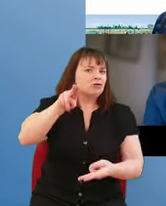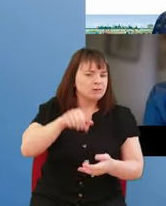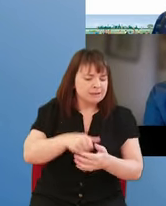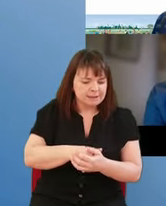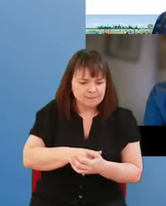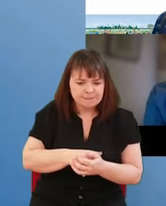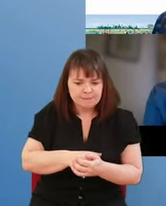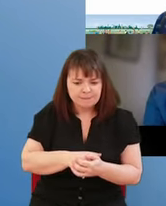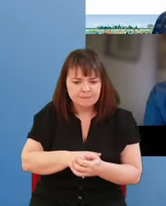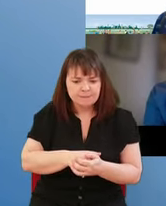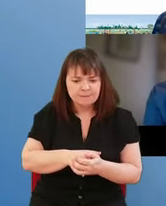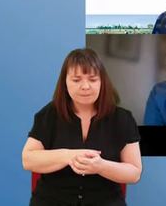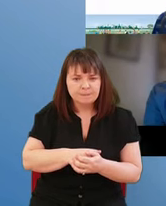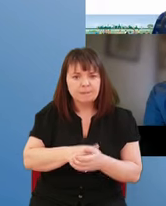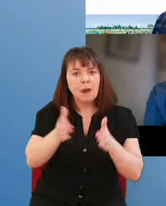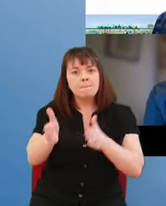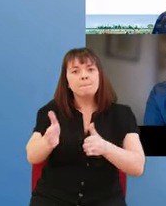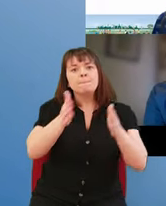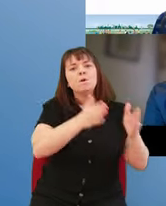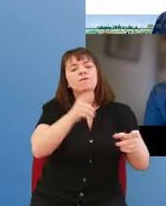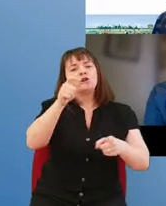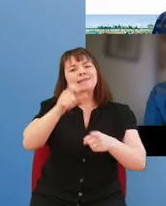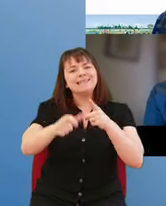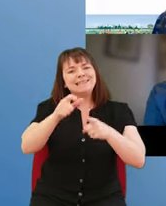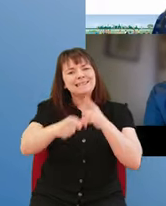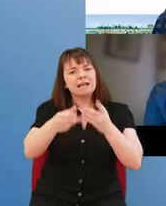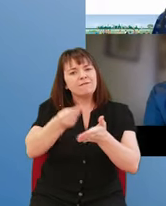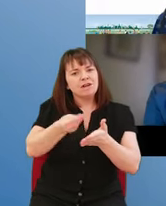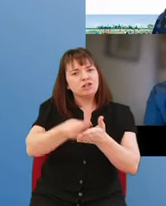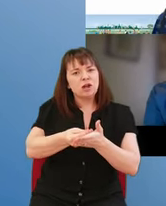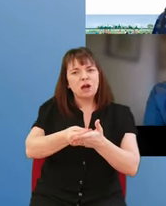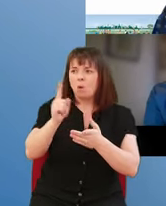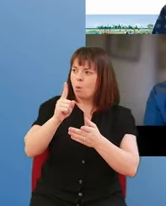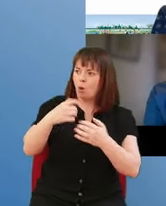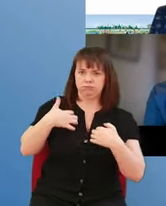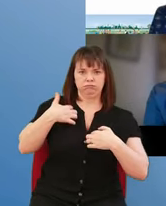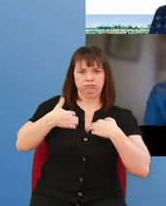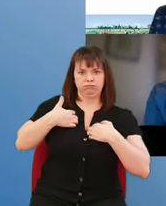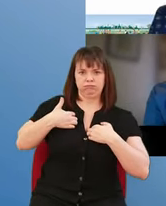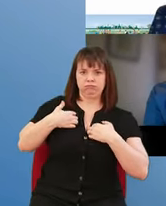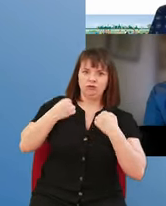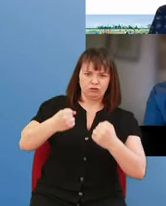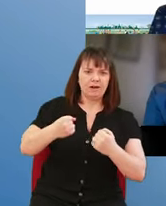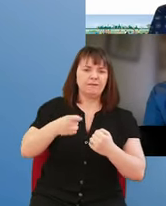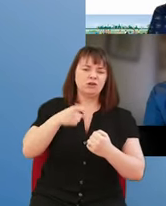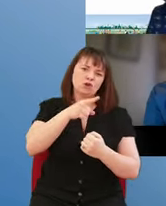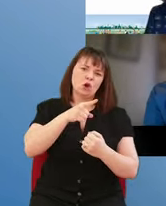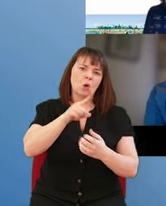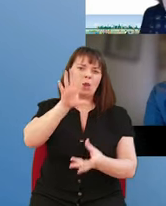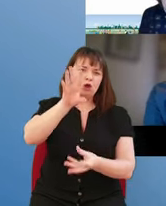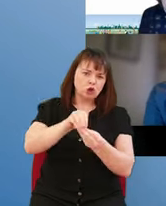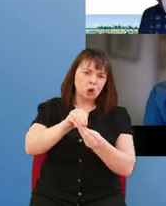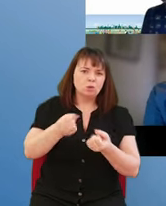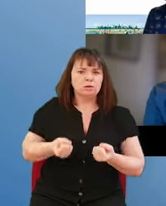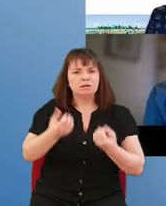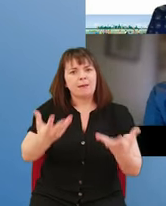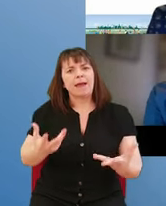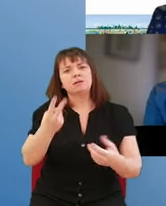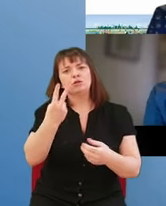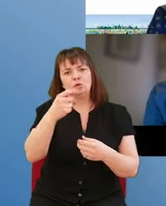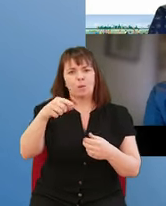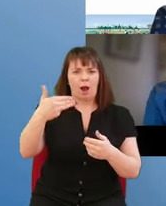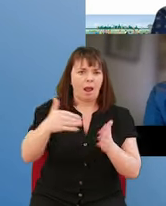of the areas attempting to mitigate this. Moving into other specific areas of funding, system development